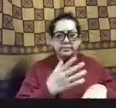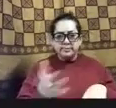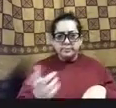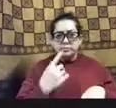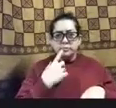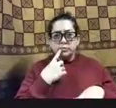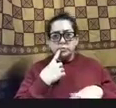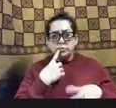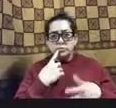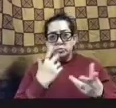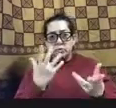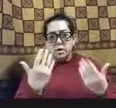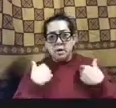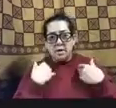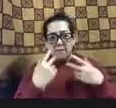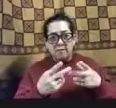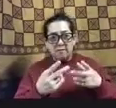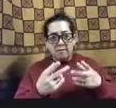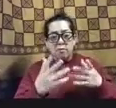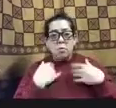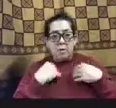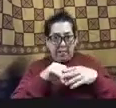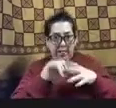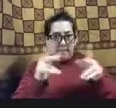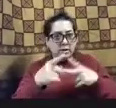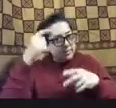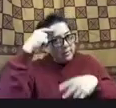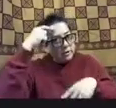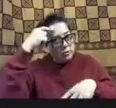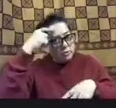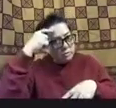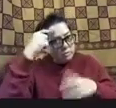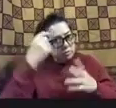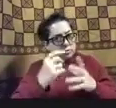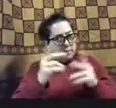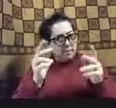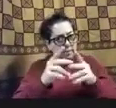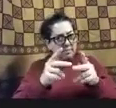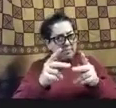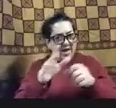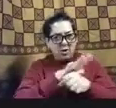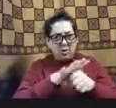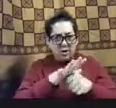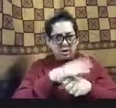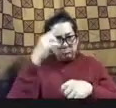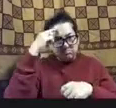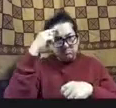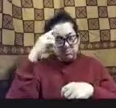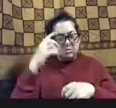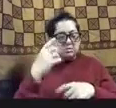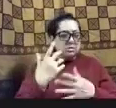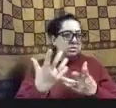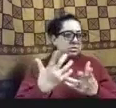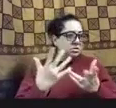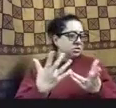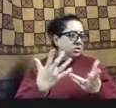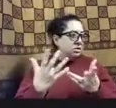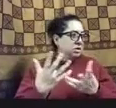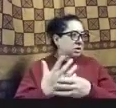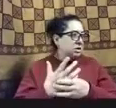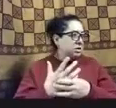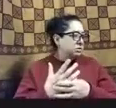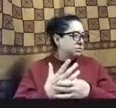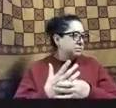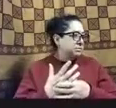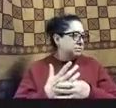when we're in that place mentally, that mental space, it really is, it just frames